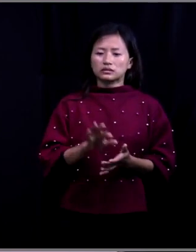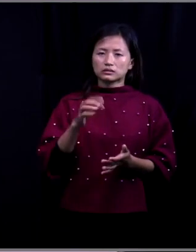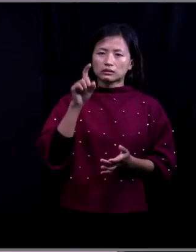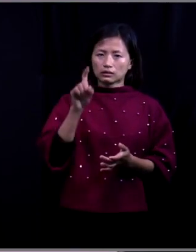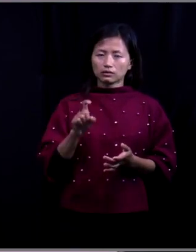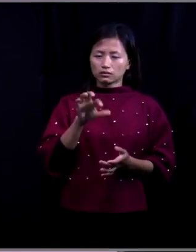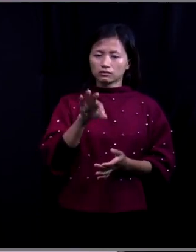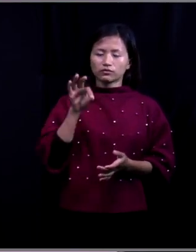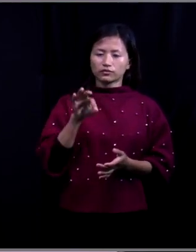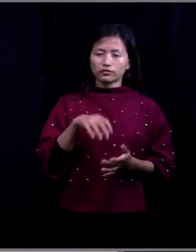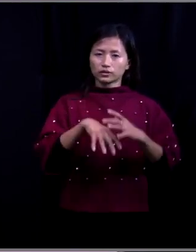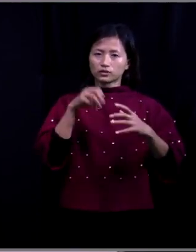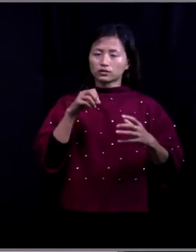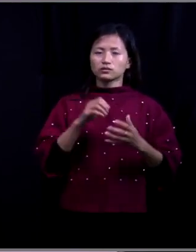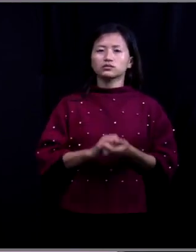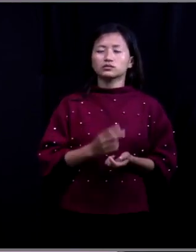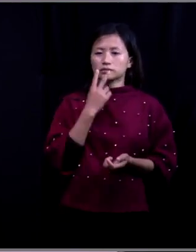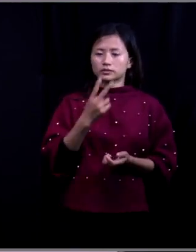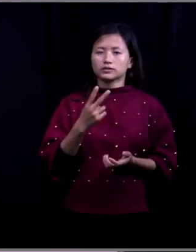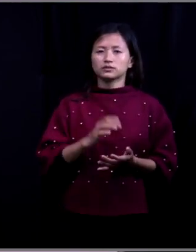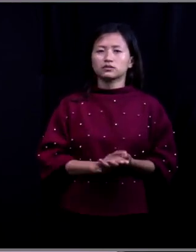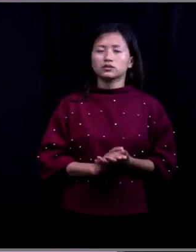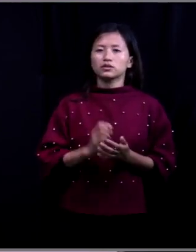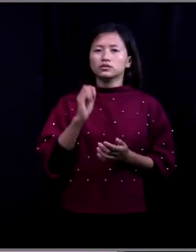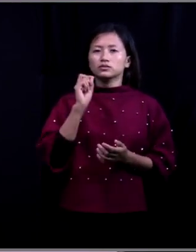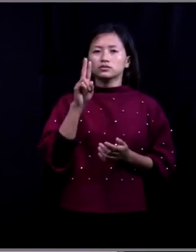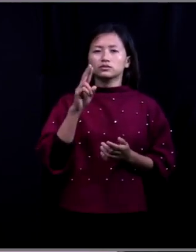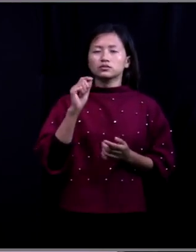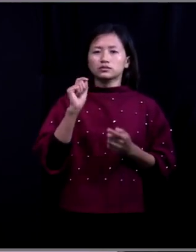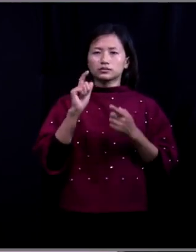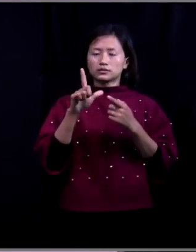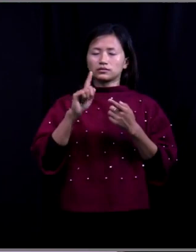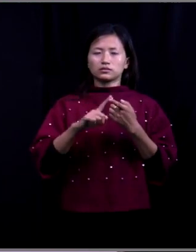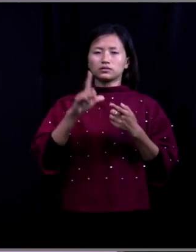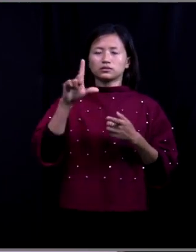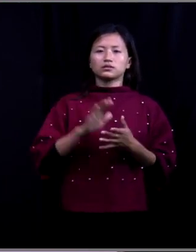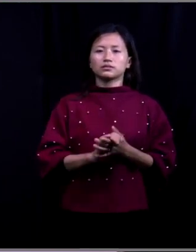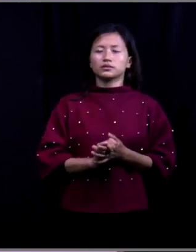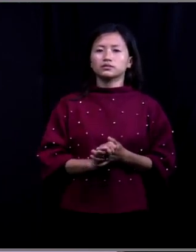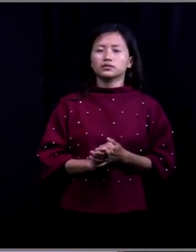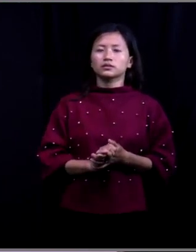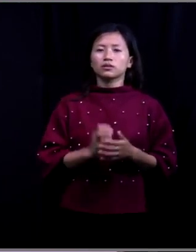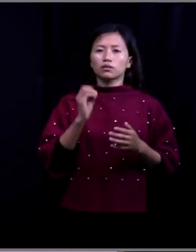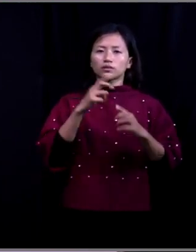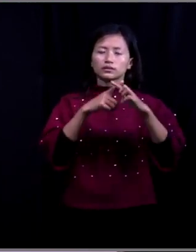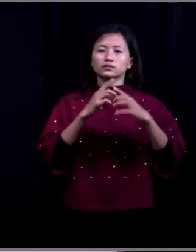out the mass percent of the 2 elements, hydrogen and oxygen, present in this water molecule.